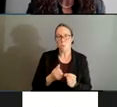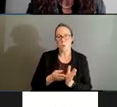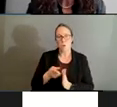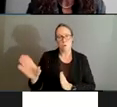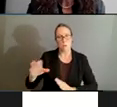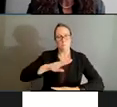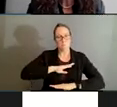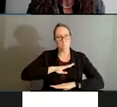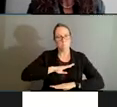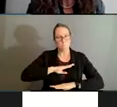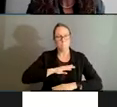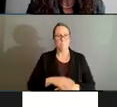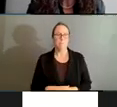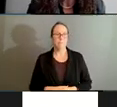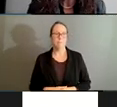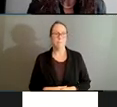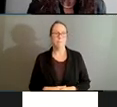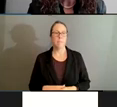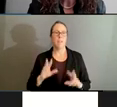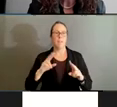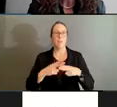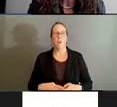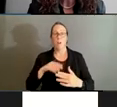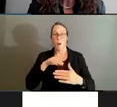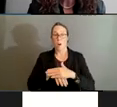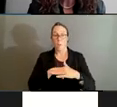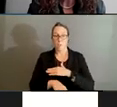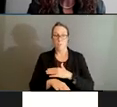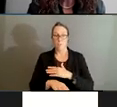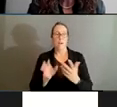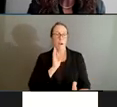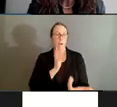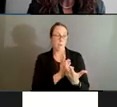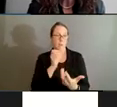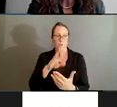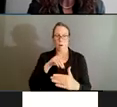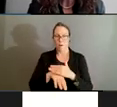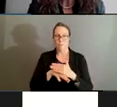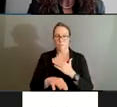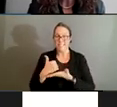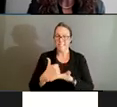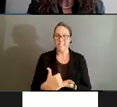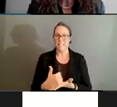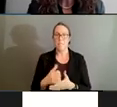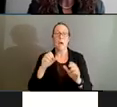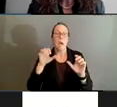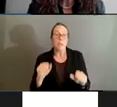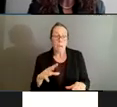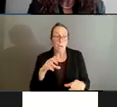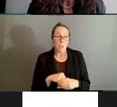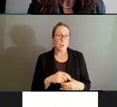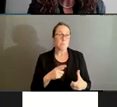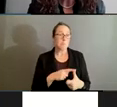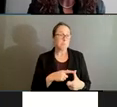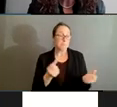So accommodation and access assistance. Accommodation or assistance may include, but is not limited to, sign